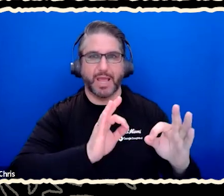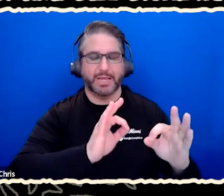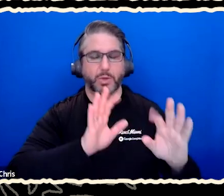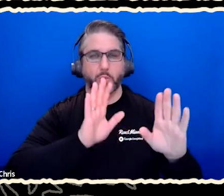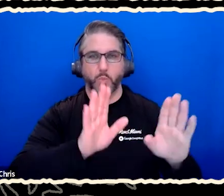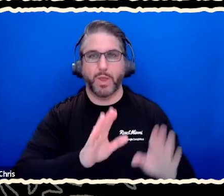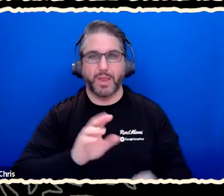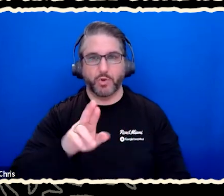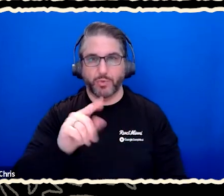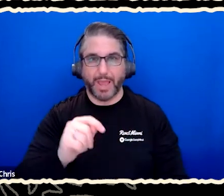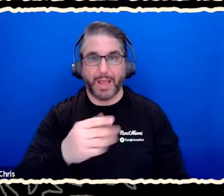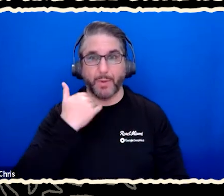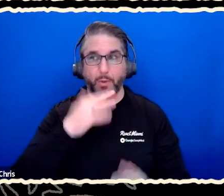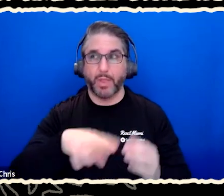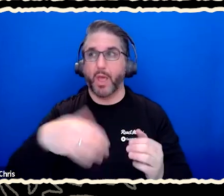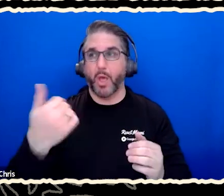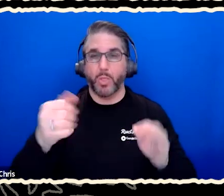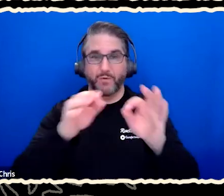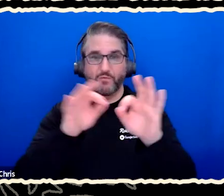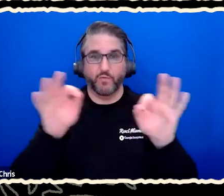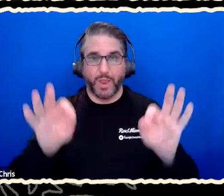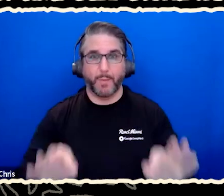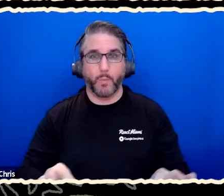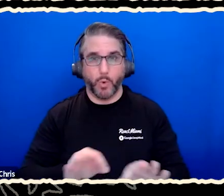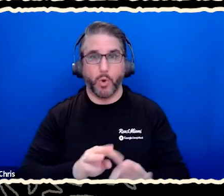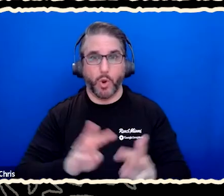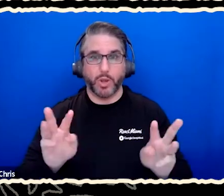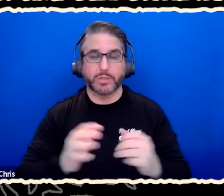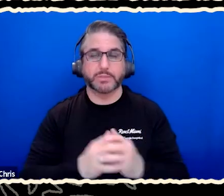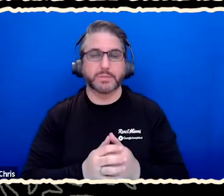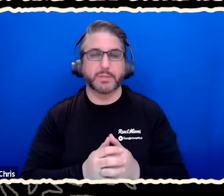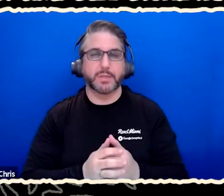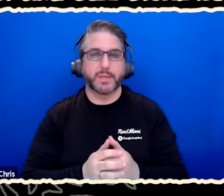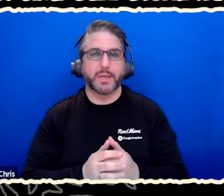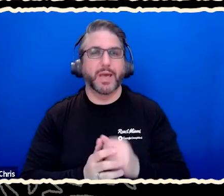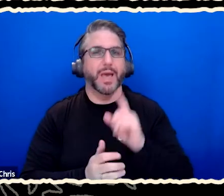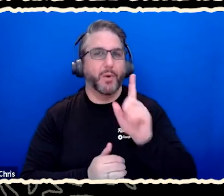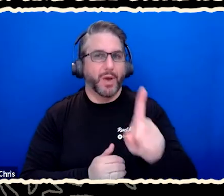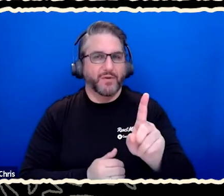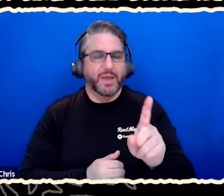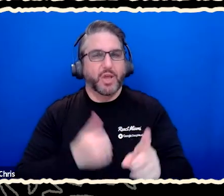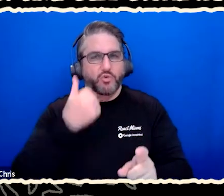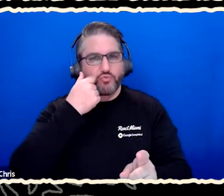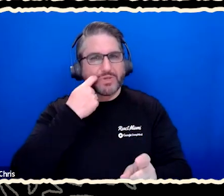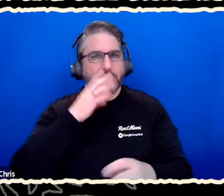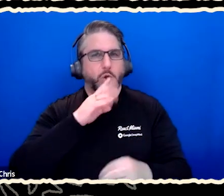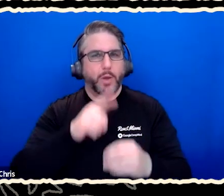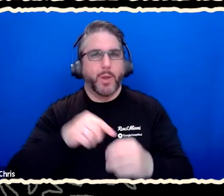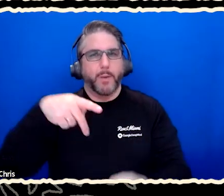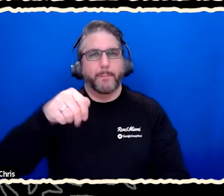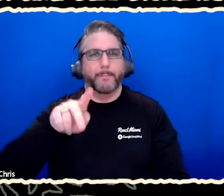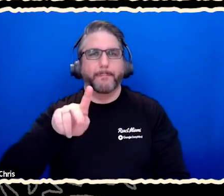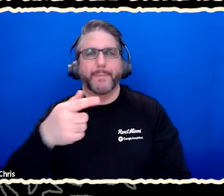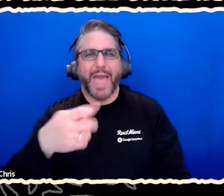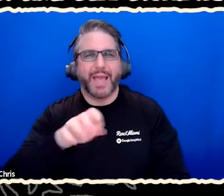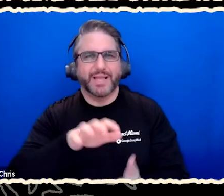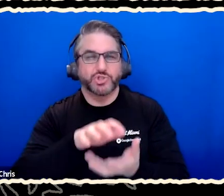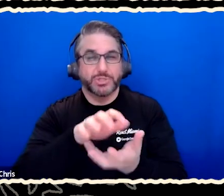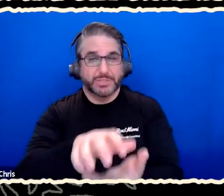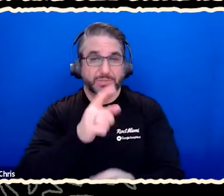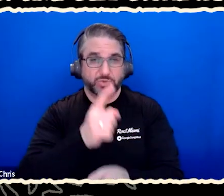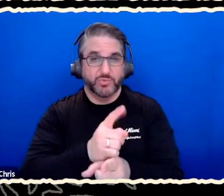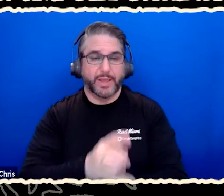even more than other frameworks when it comes to security. However, I mentioned the word packages already, right?